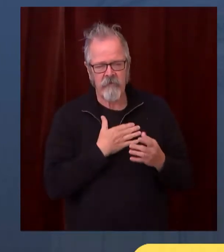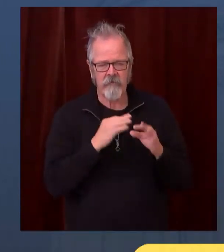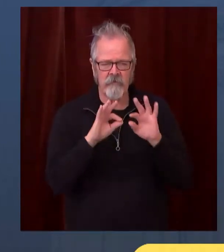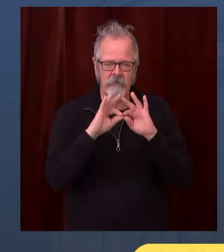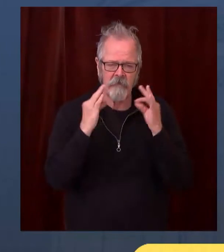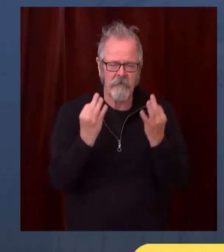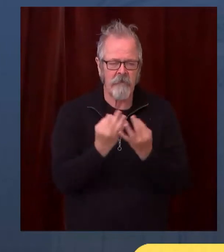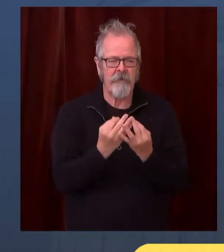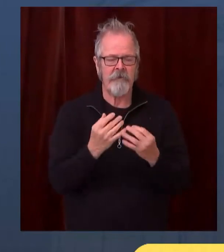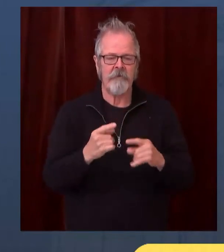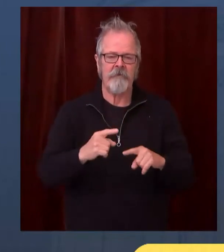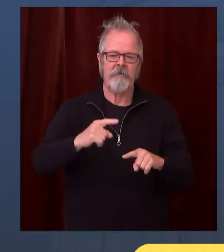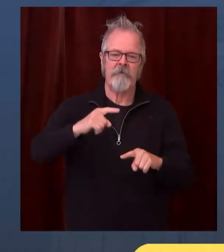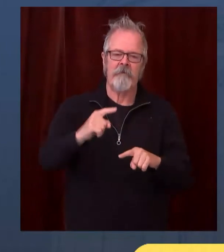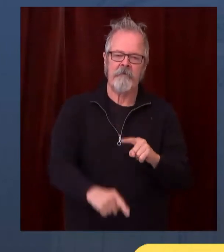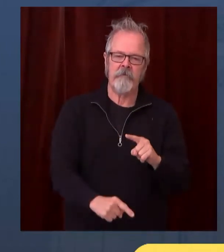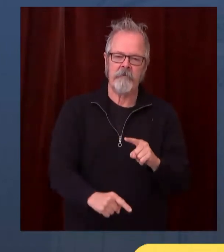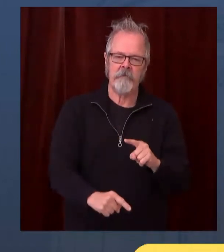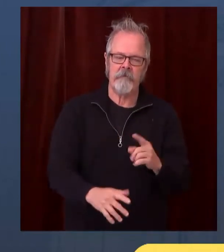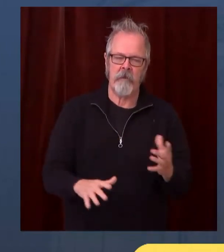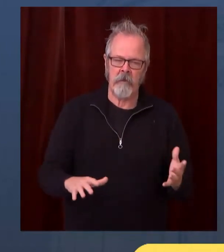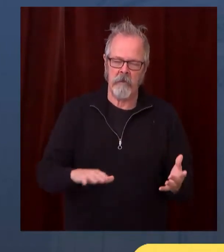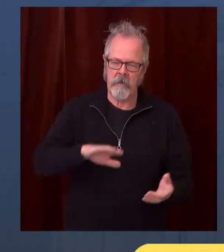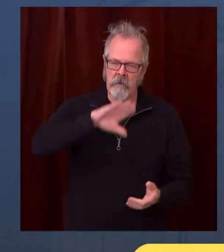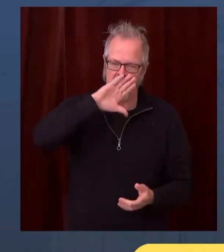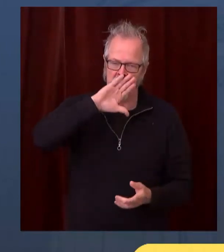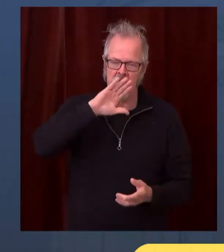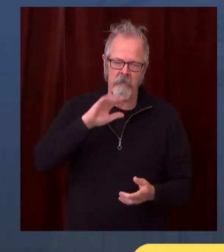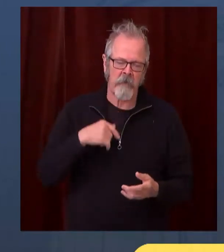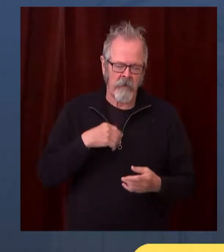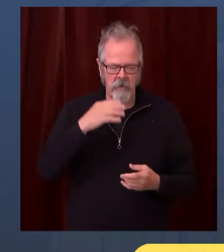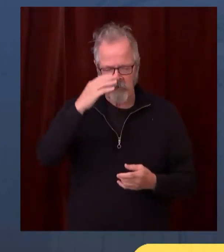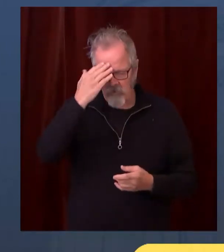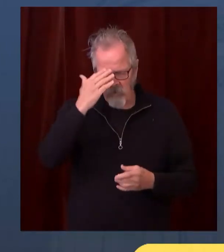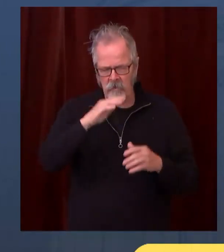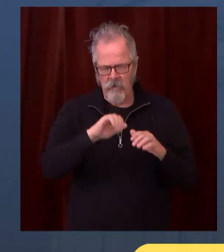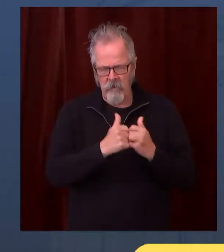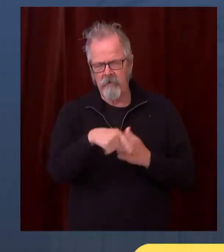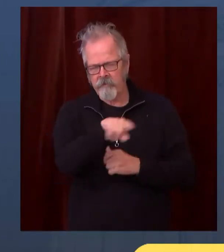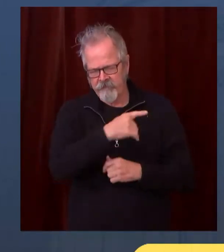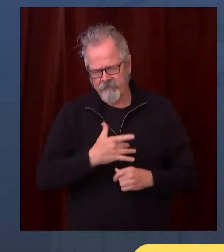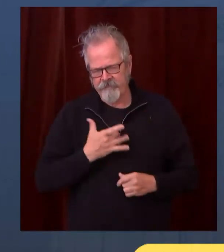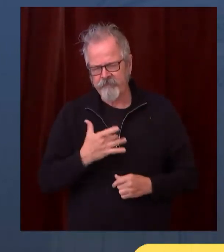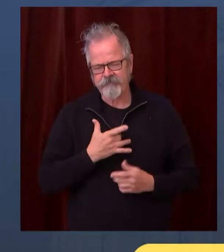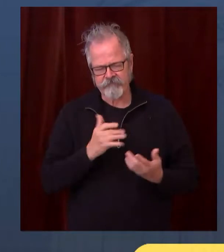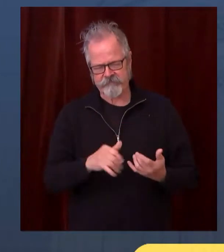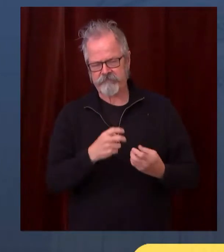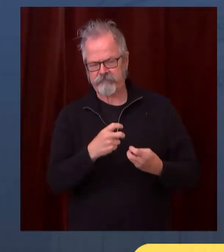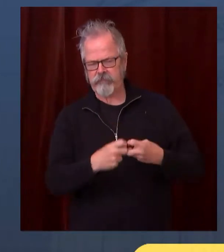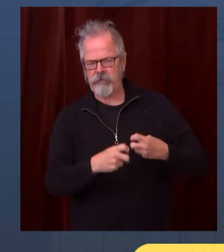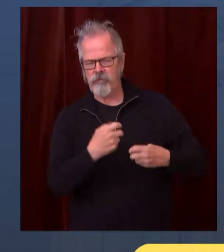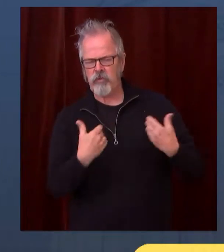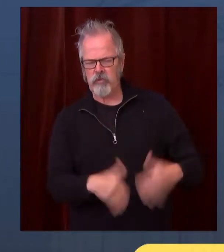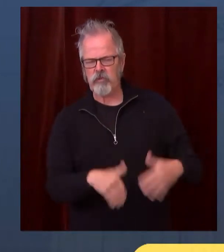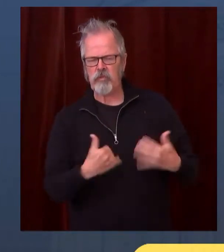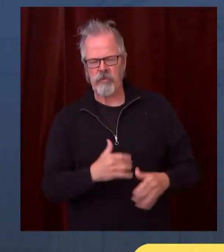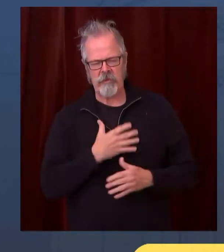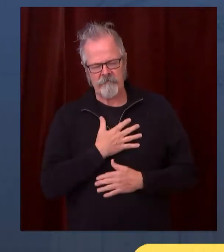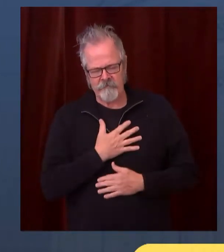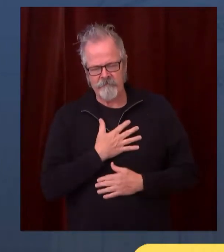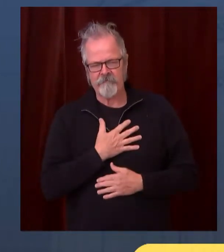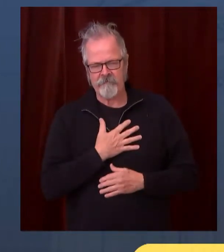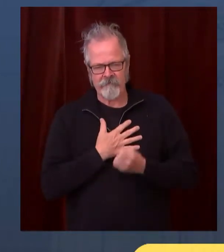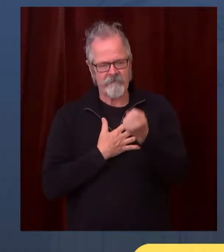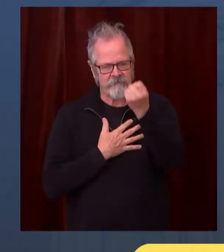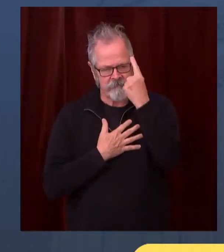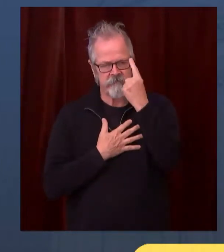these facilities. That's why I'm very pleased today to say that we have come far enough, both in